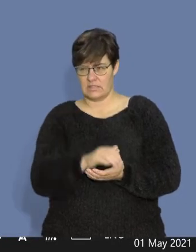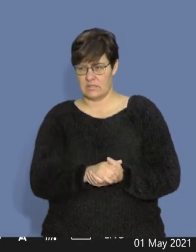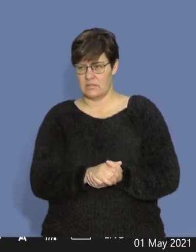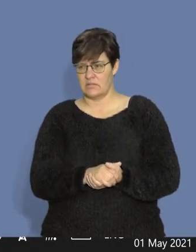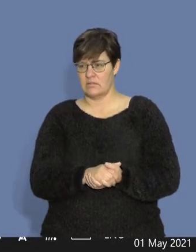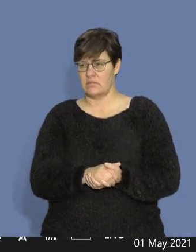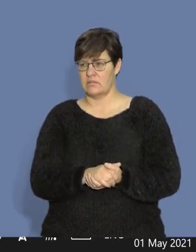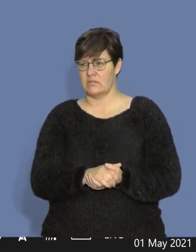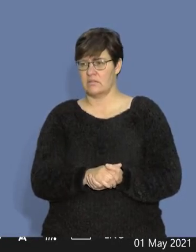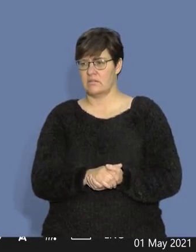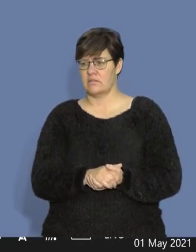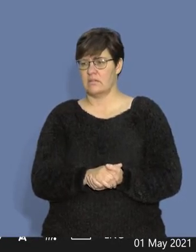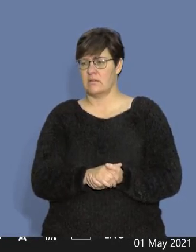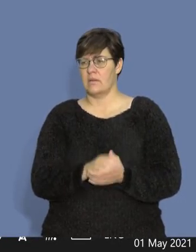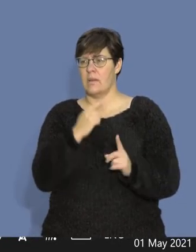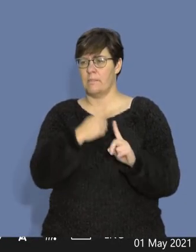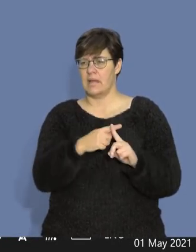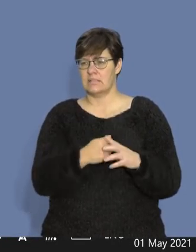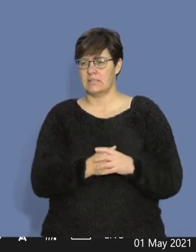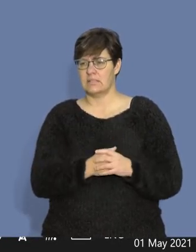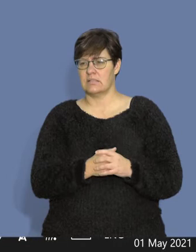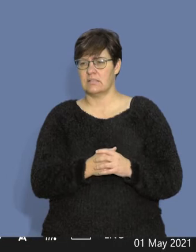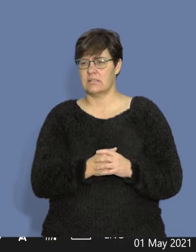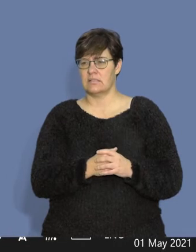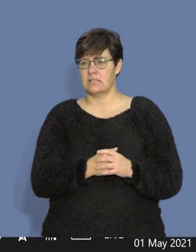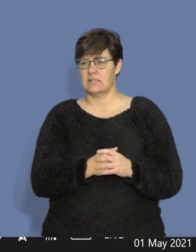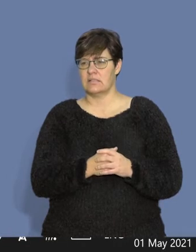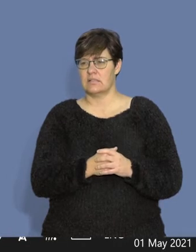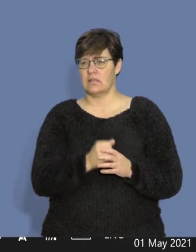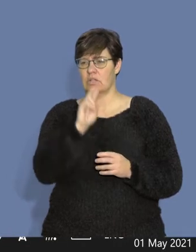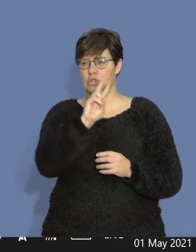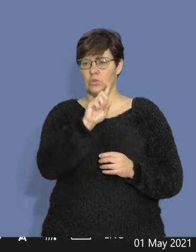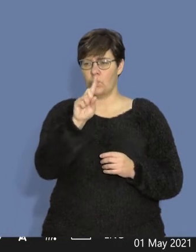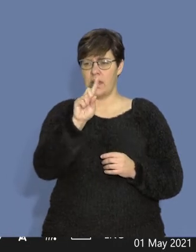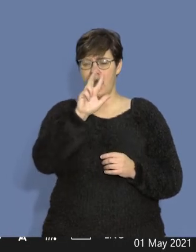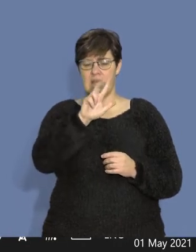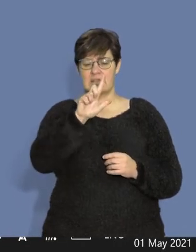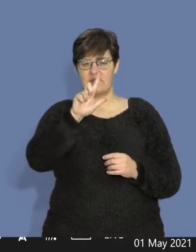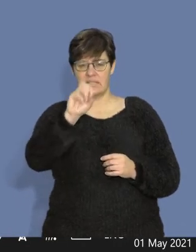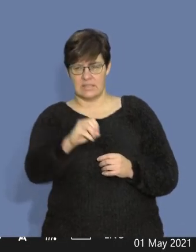3262.50, 3262.5 plus